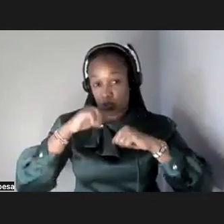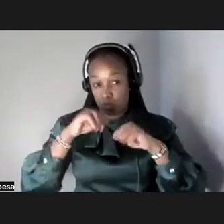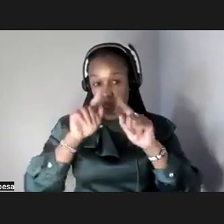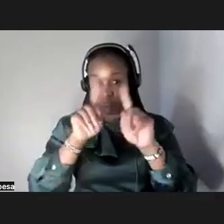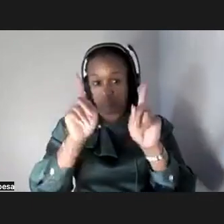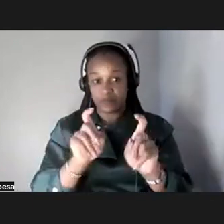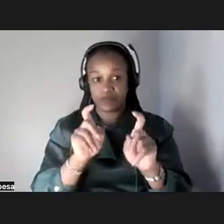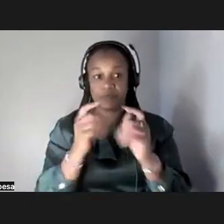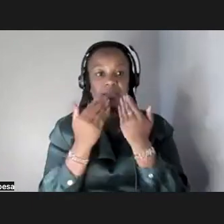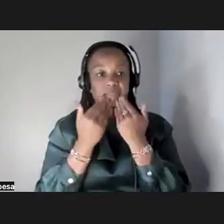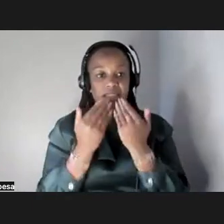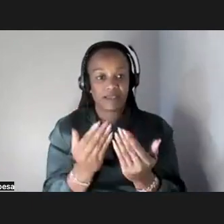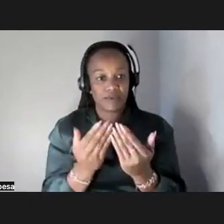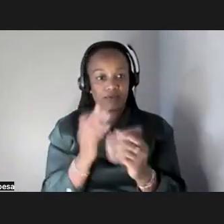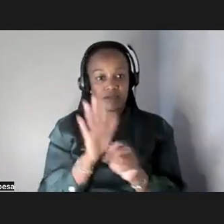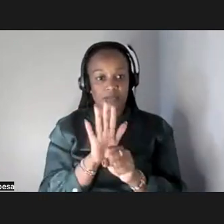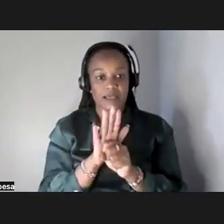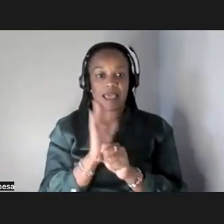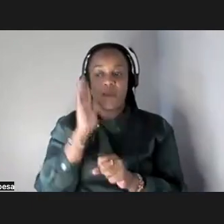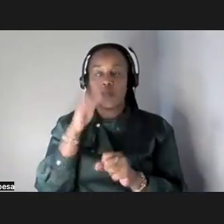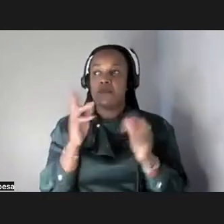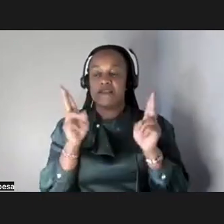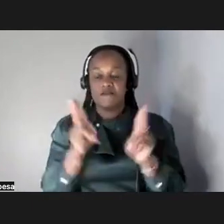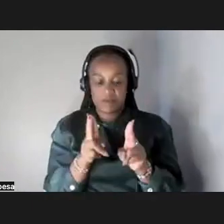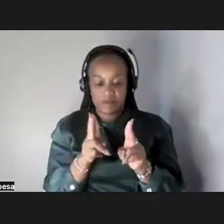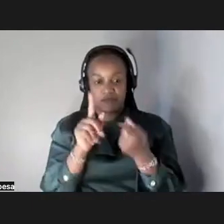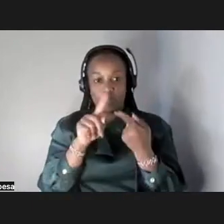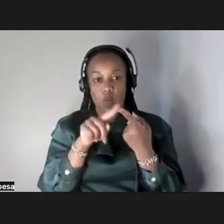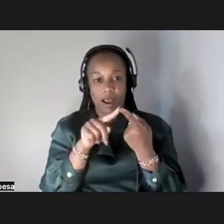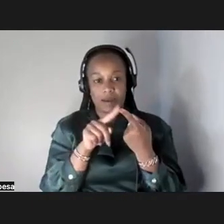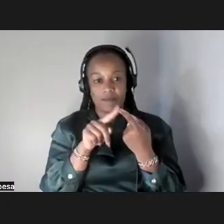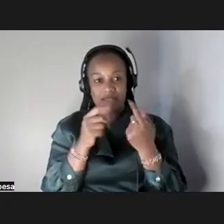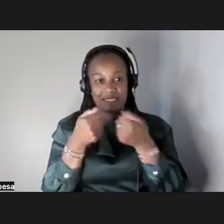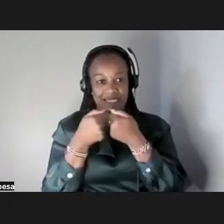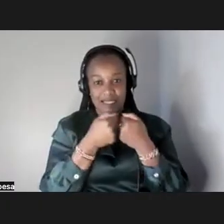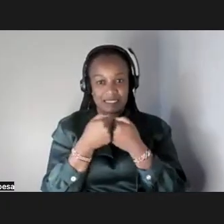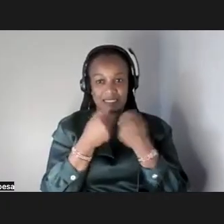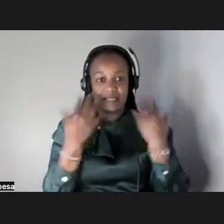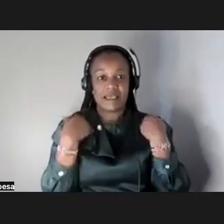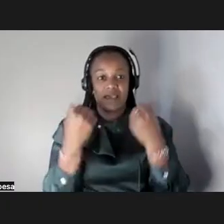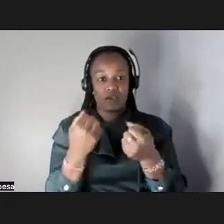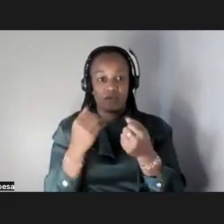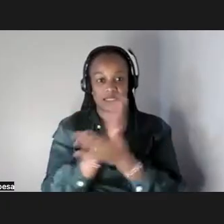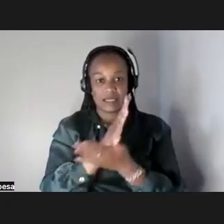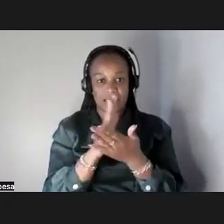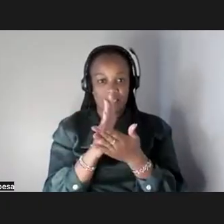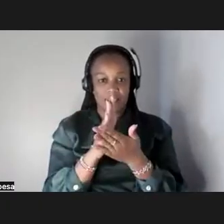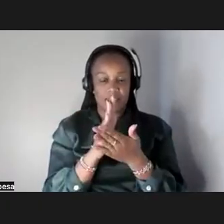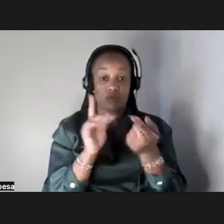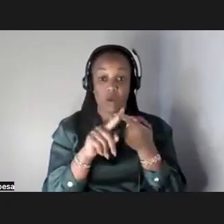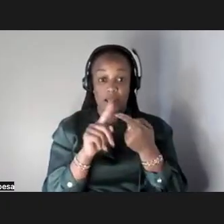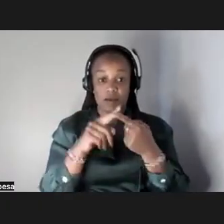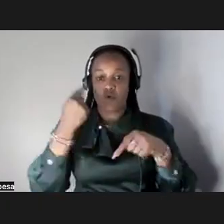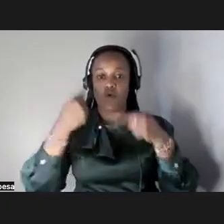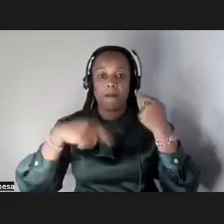Thank you. I'll be brief. I think one of the challenges in the health sector is actually competing